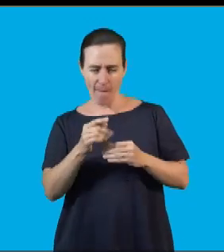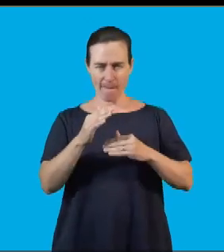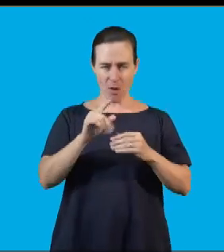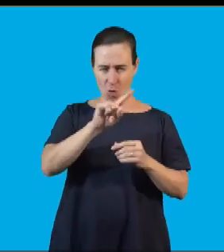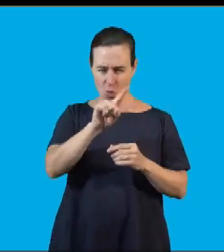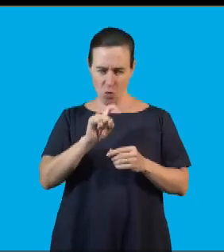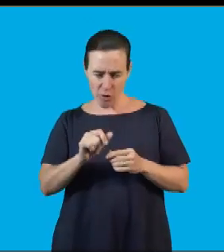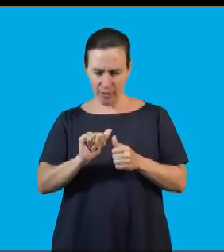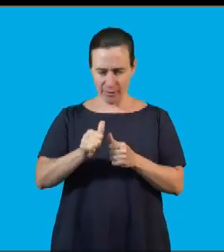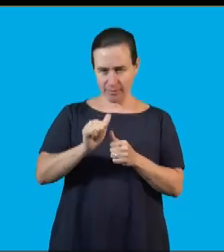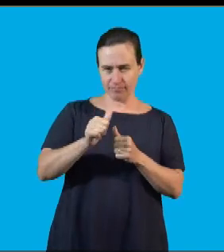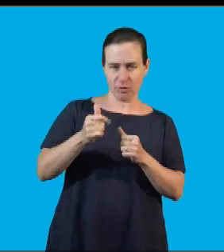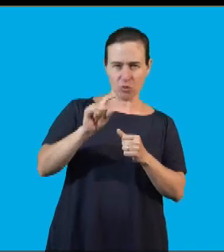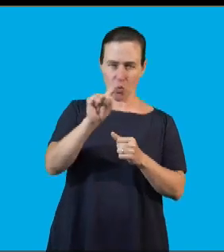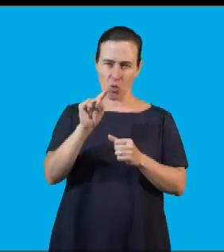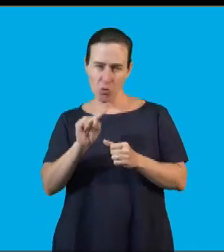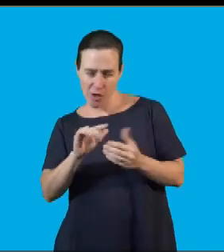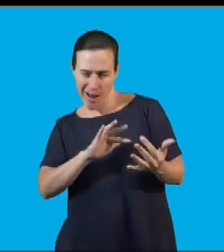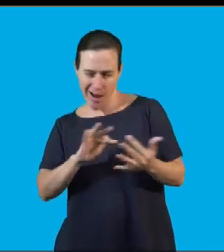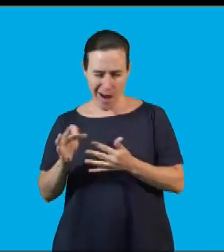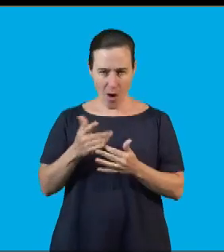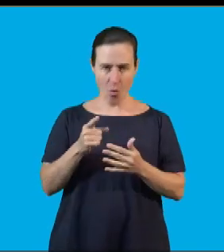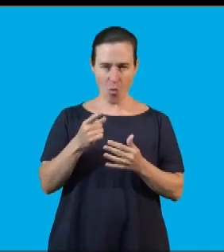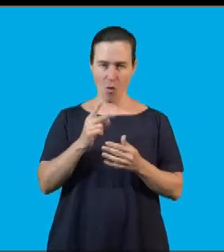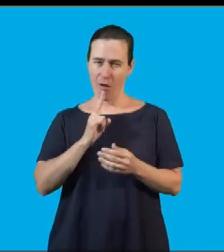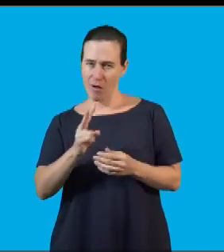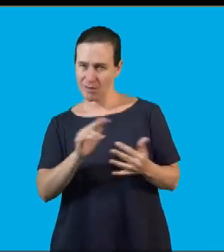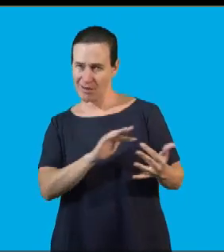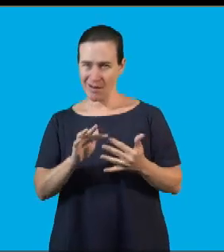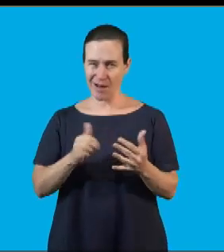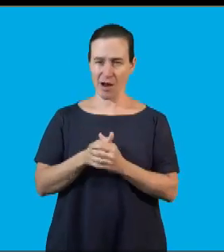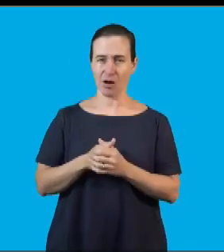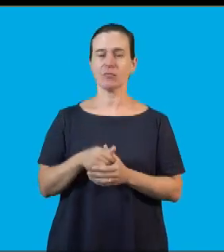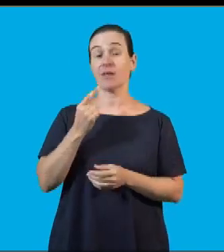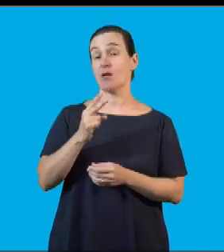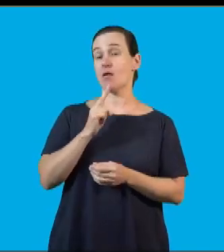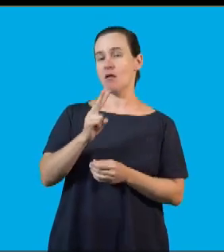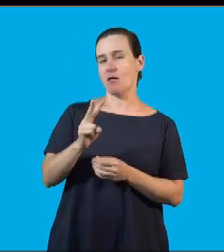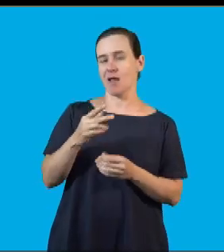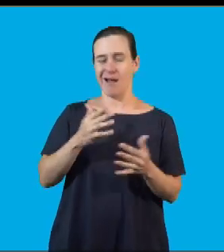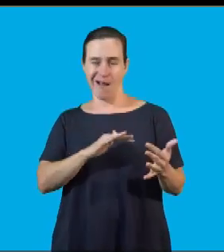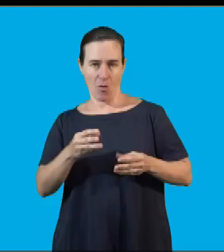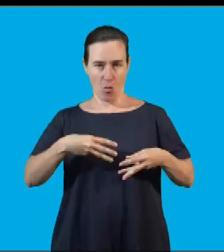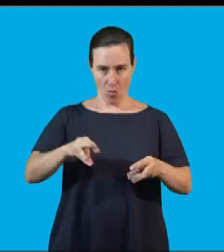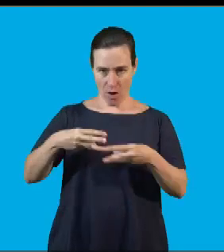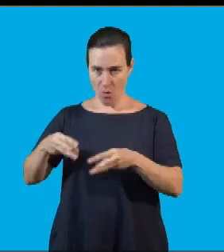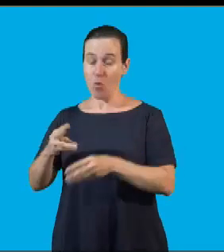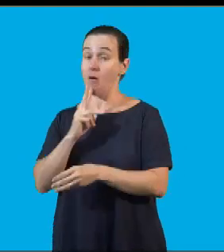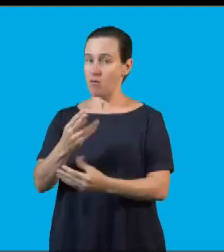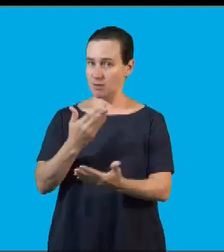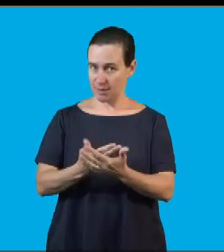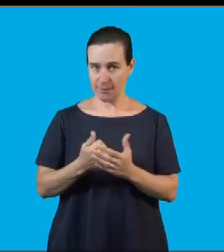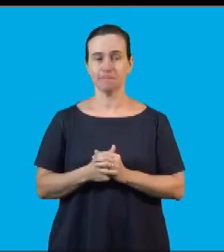the strategic approach to each question and the question order, and then answering techniques.